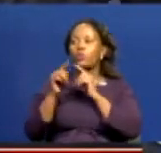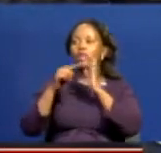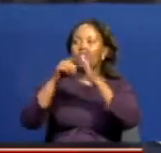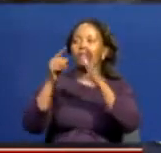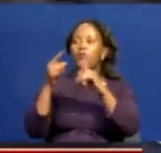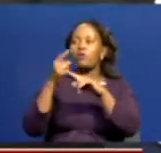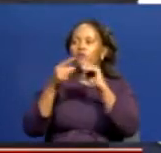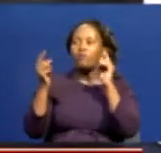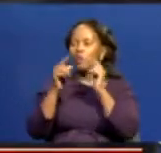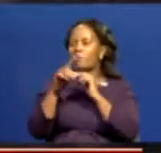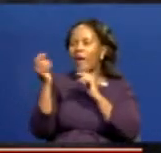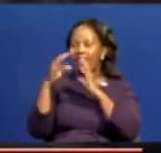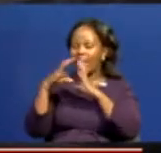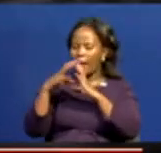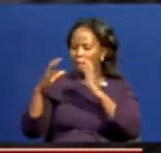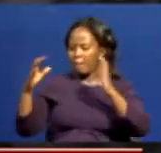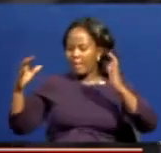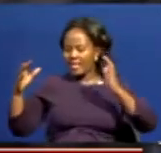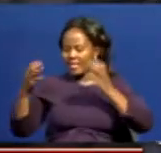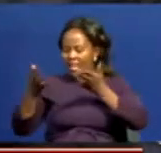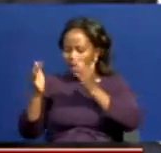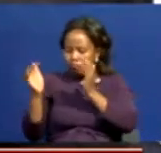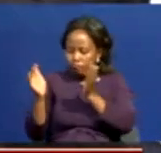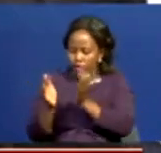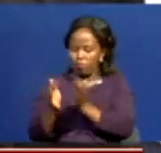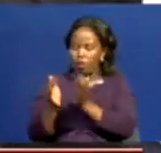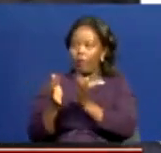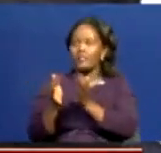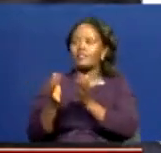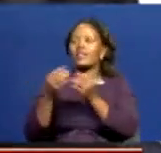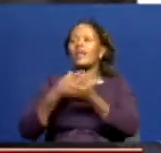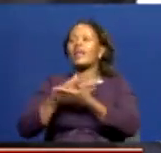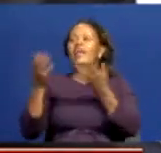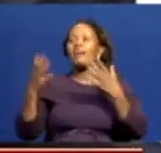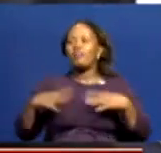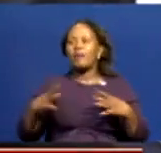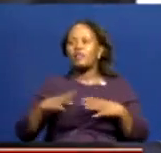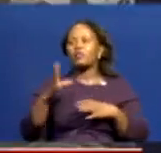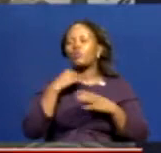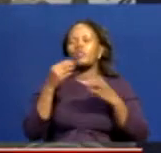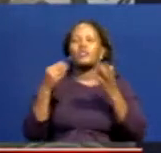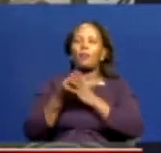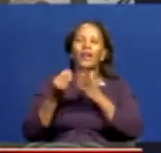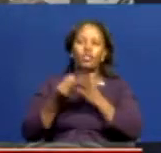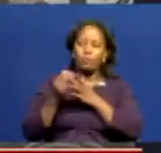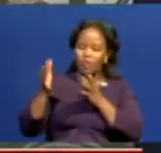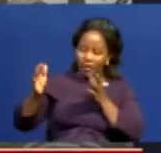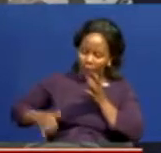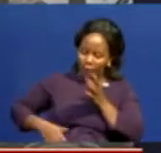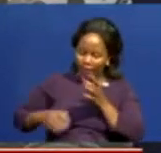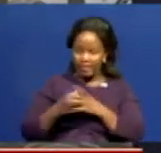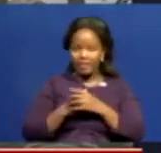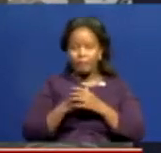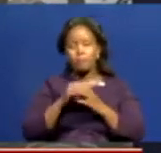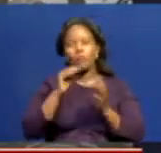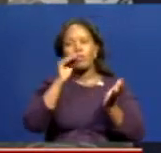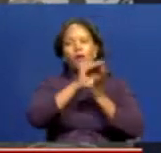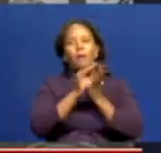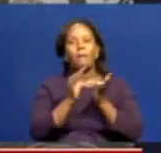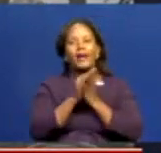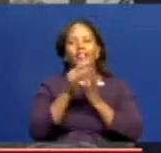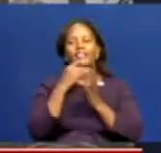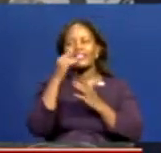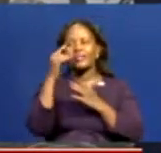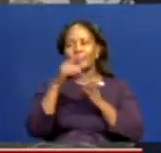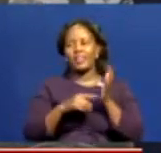the way from the big ones to the current small ones. Everybody wants to put their notes in wallets. The banknotes bear the image of